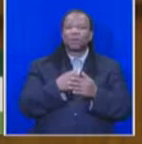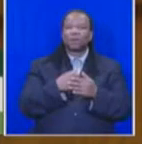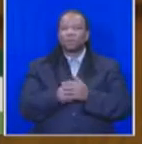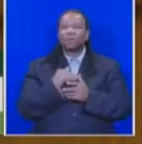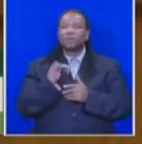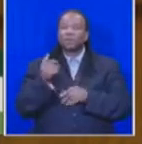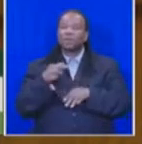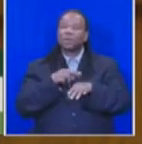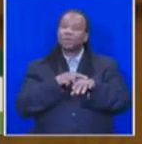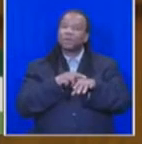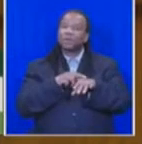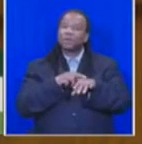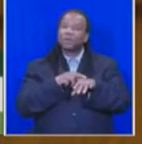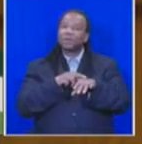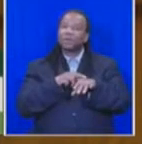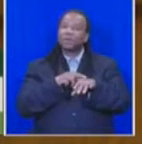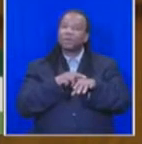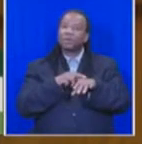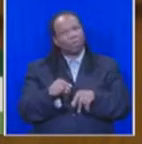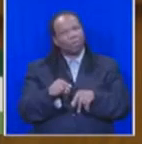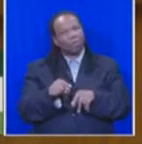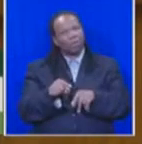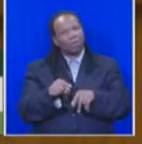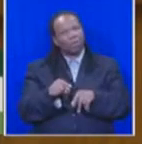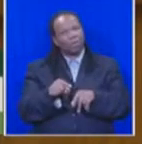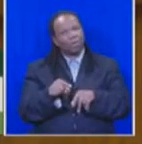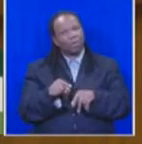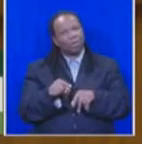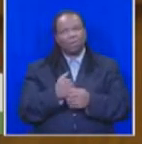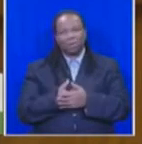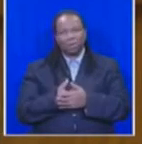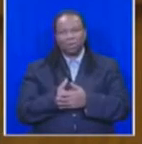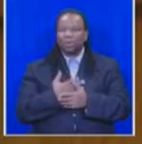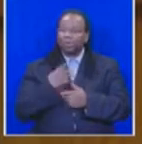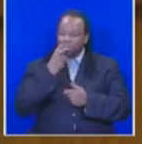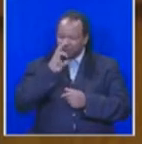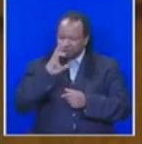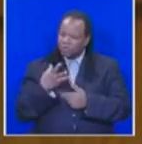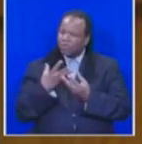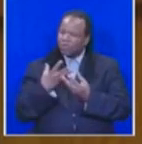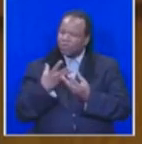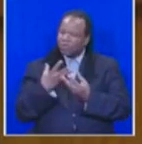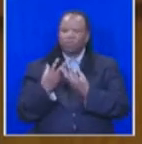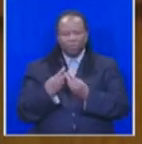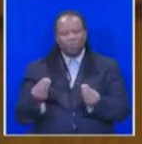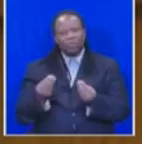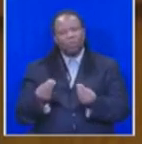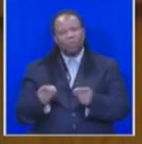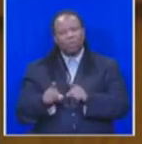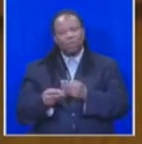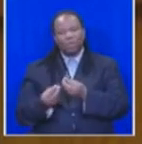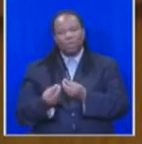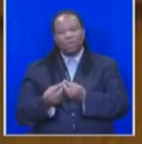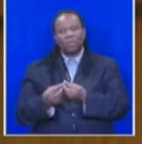is hurtful, and its effects are devastating. That is why we must fight it whenever it raises its ugly head. As